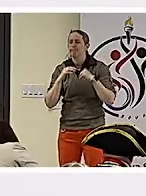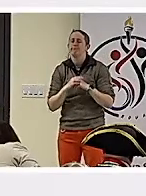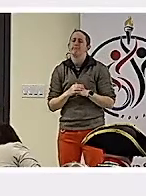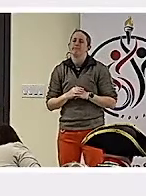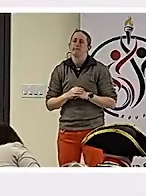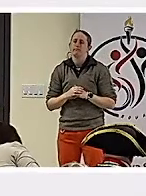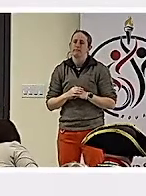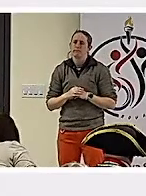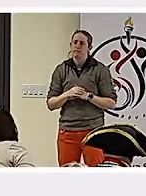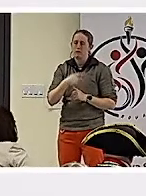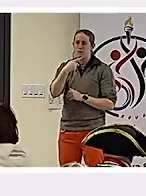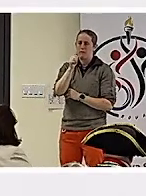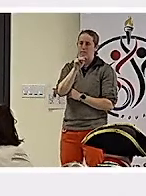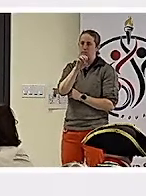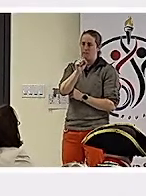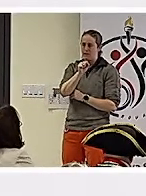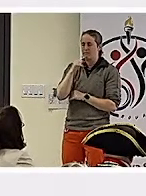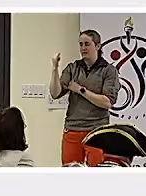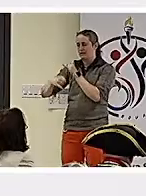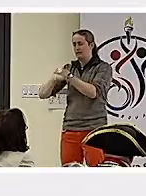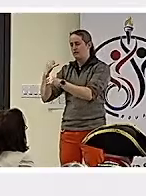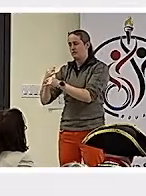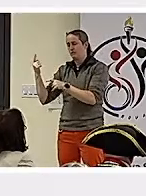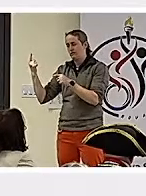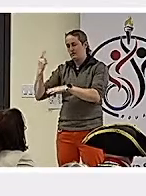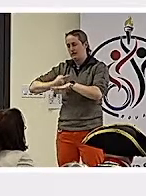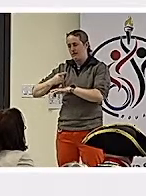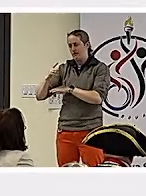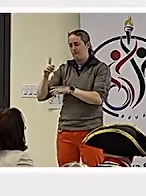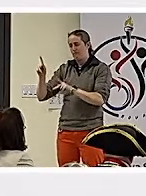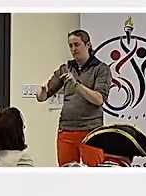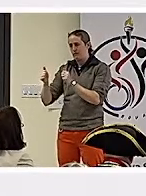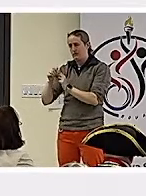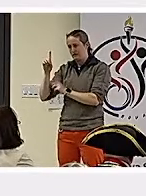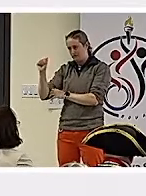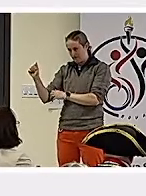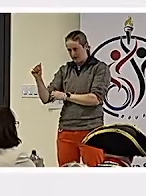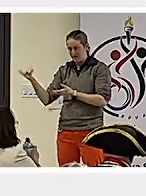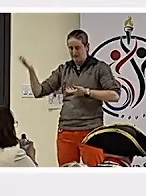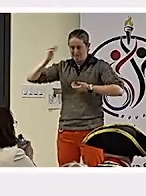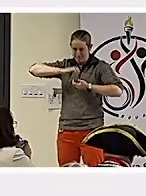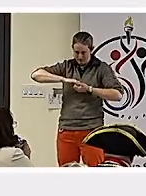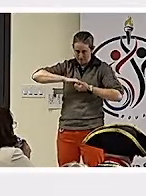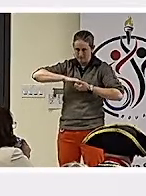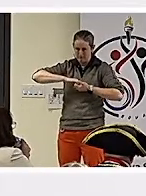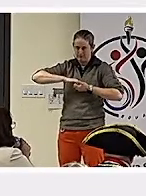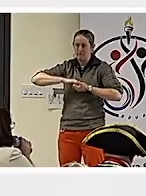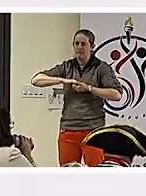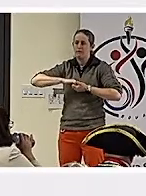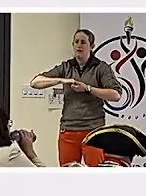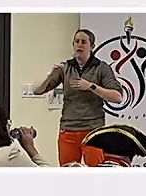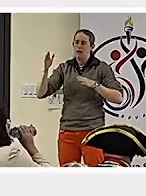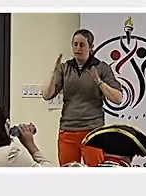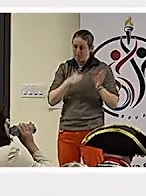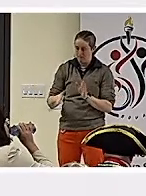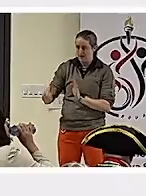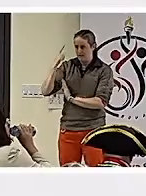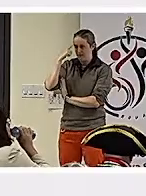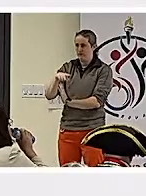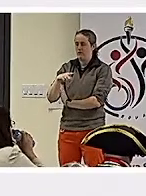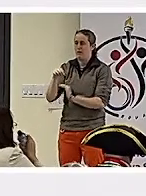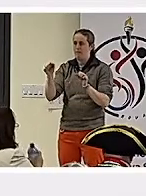the PANS Committee and the International Day of Persons with Disabilities, as well as the planners for the Ability to Rise